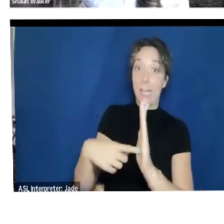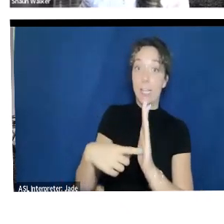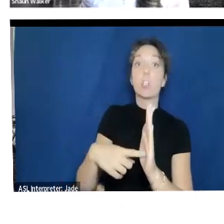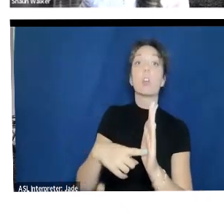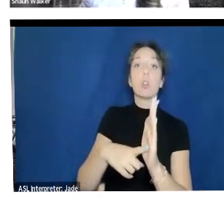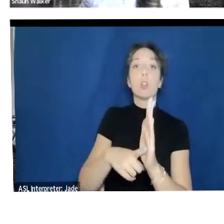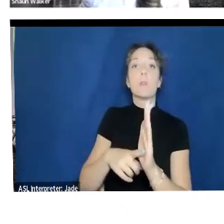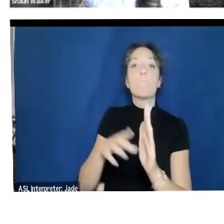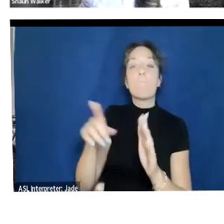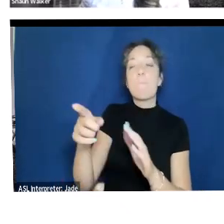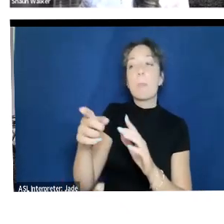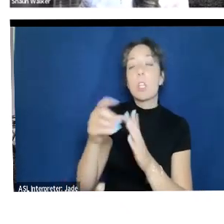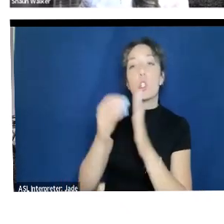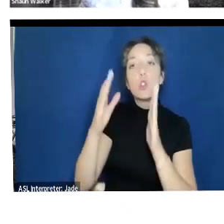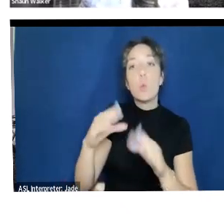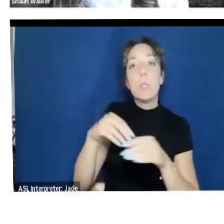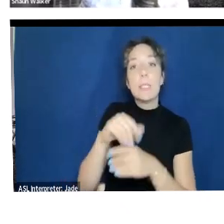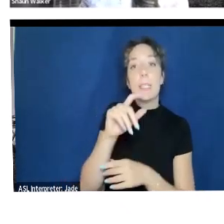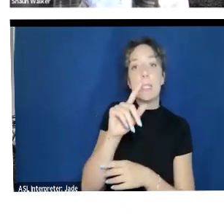8.